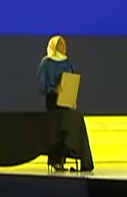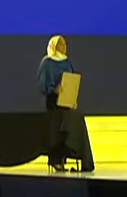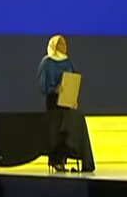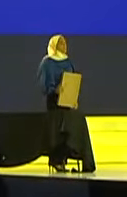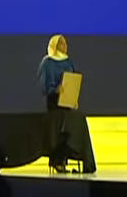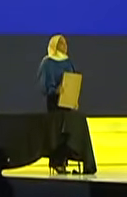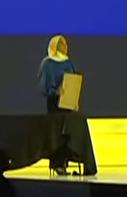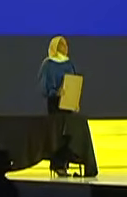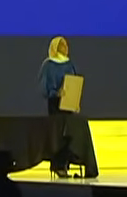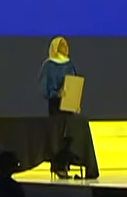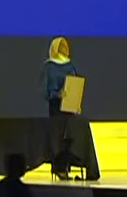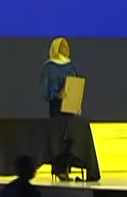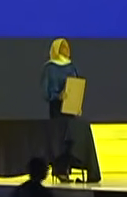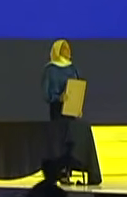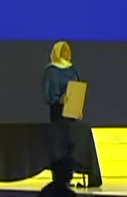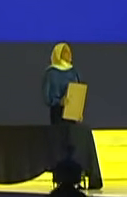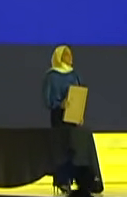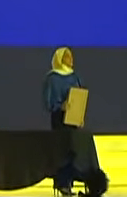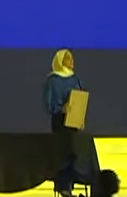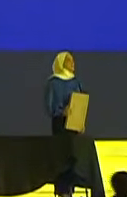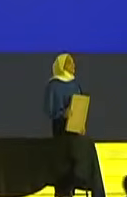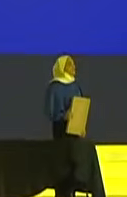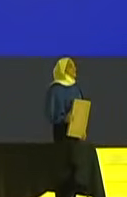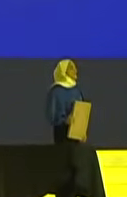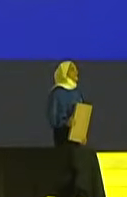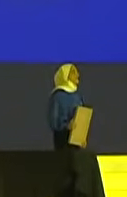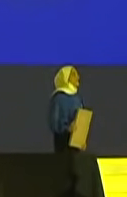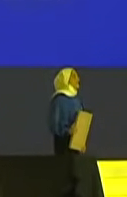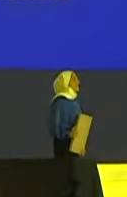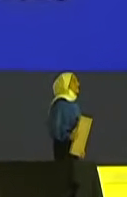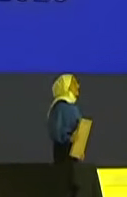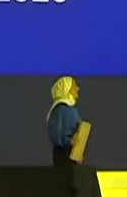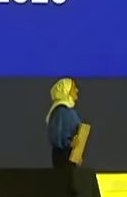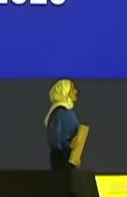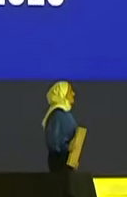already, Gauteng West.